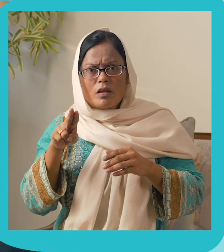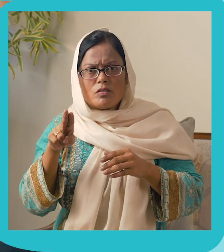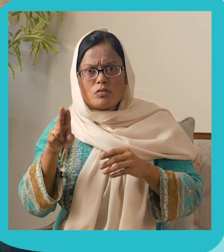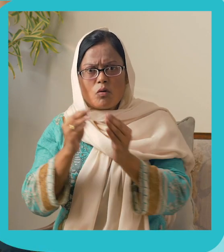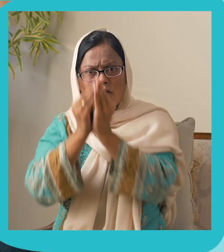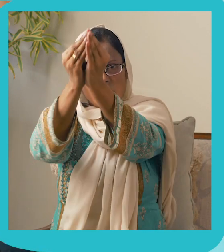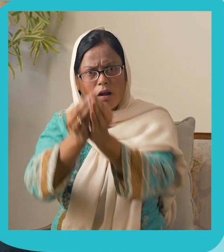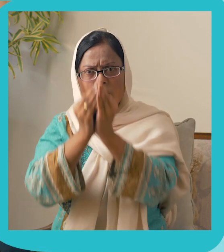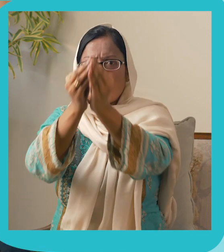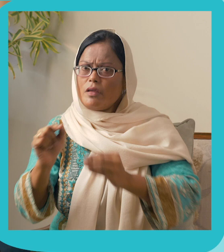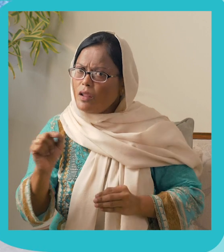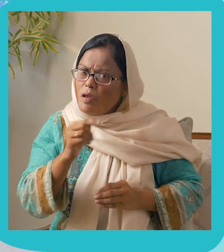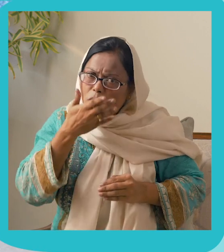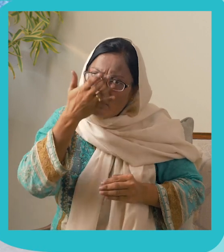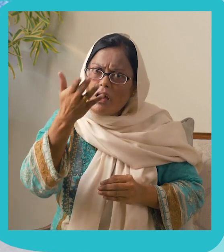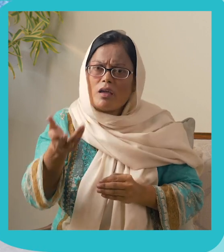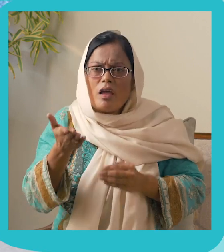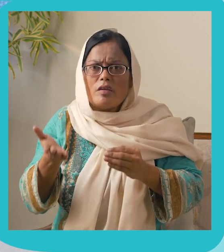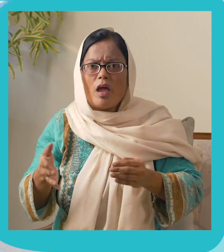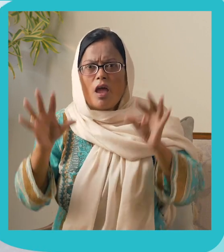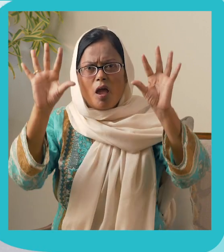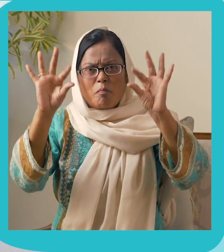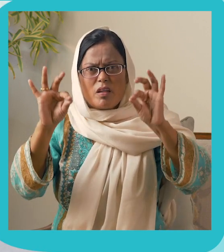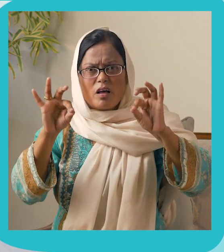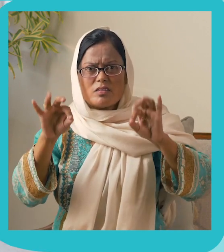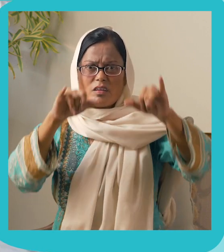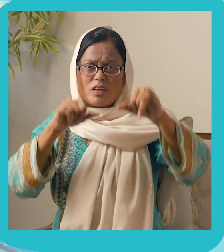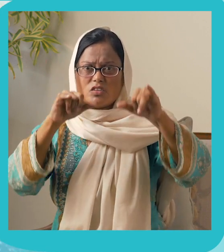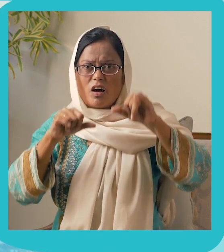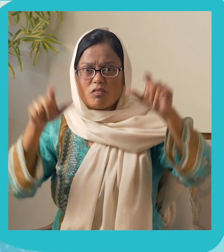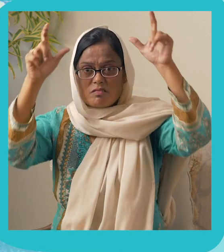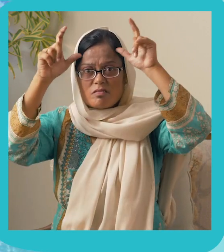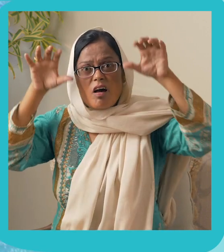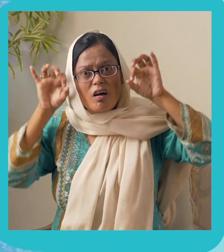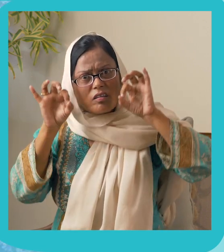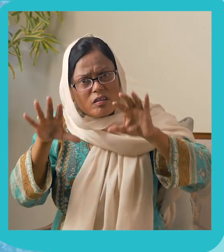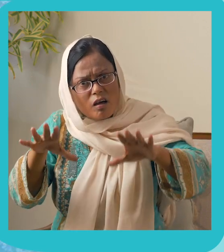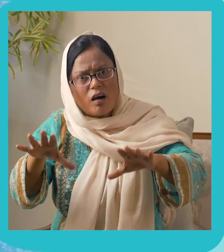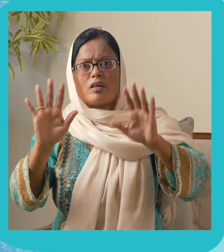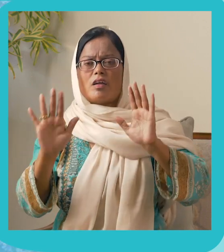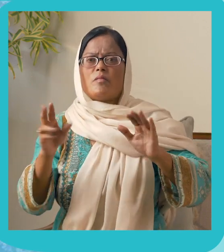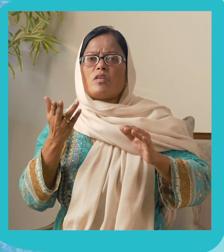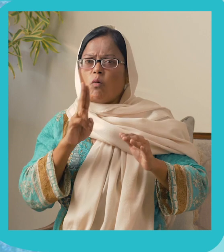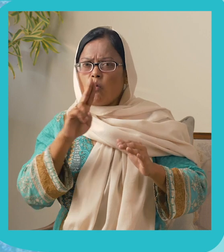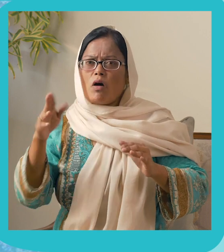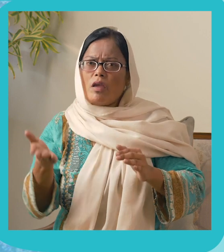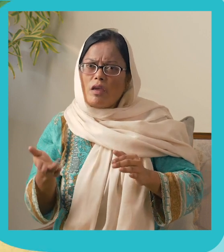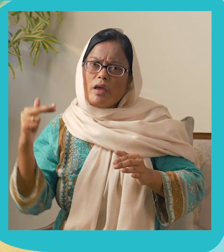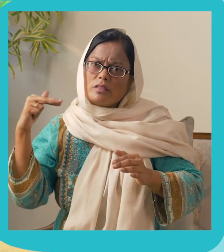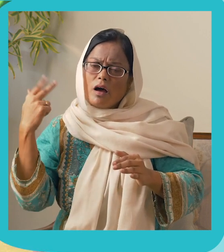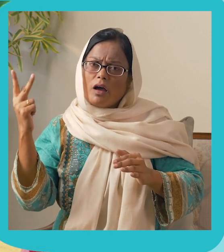"Plogers are plastic monsters. I choked on a bottle cap plogger when I was eating breakfast.